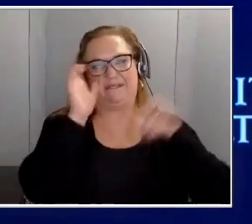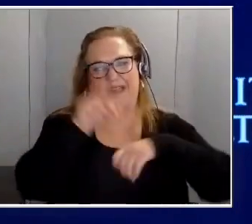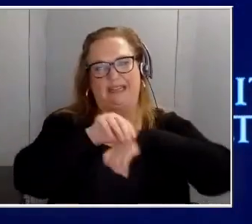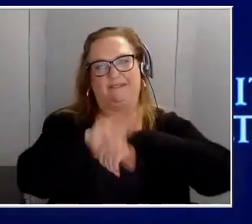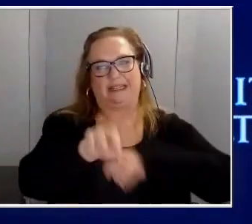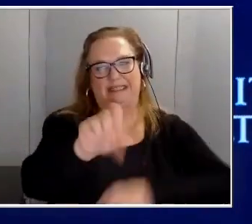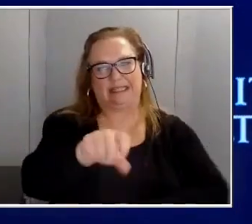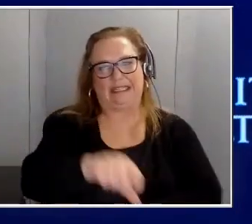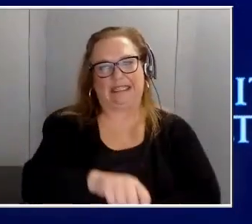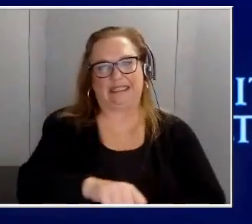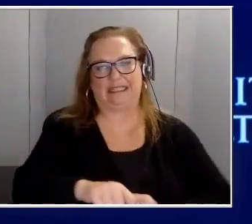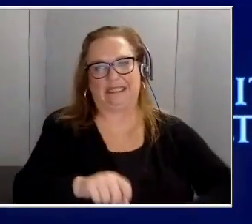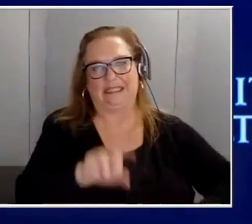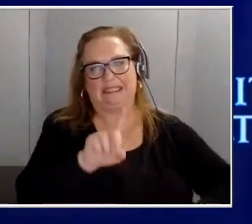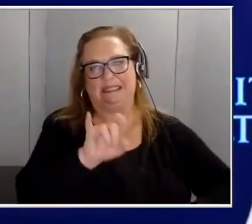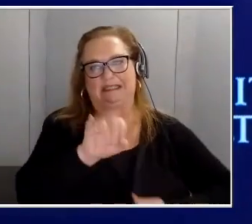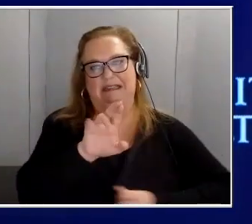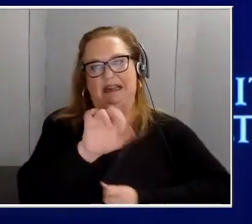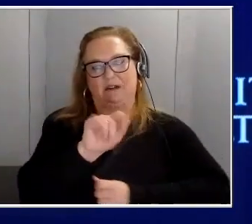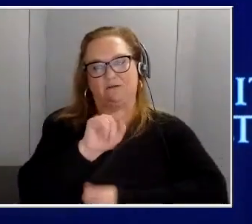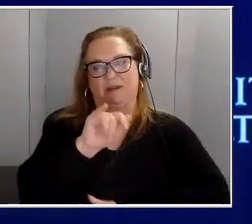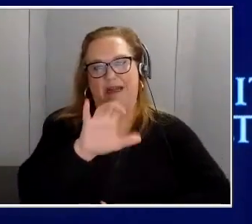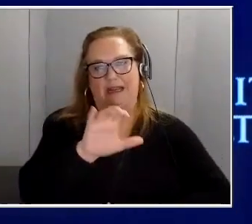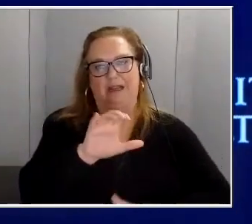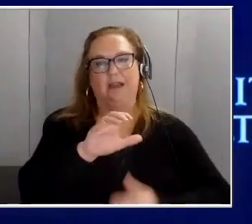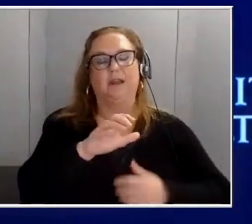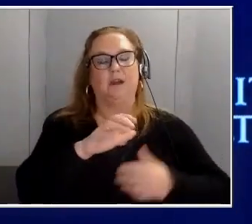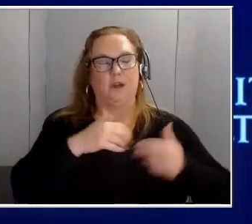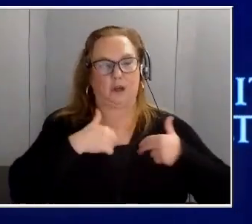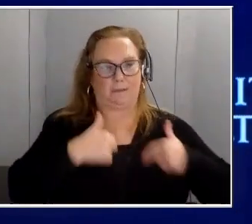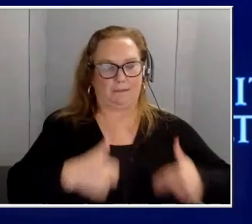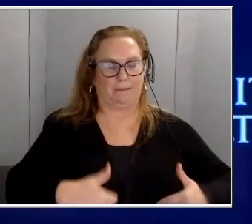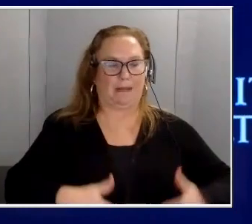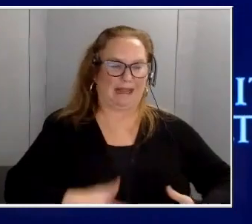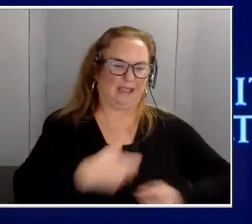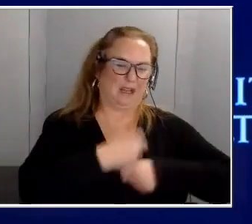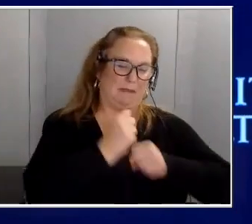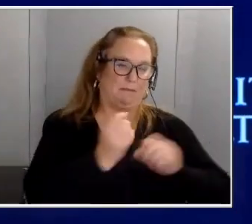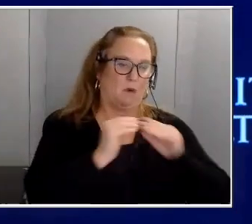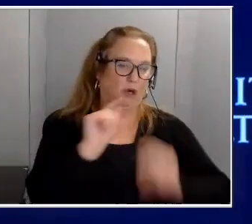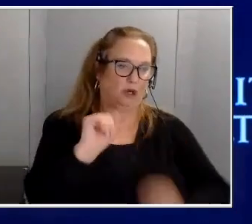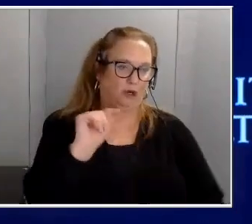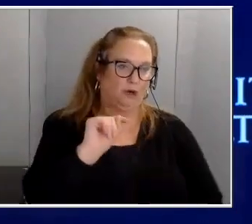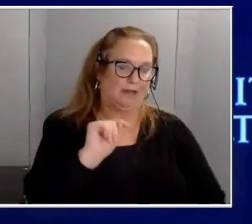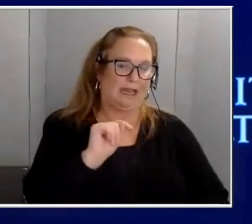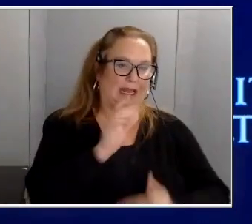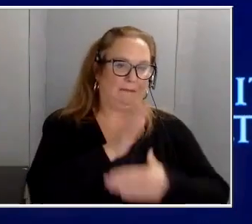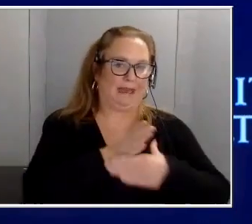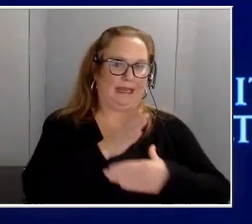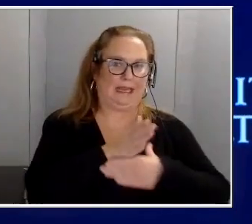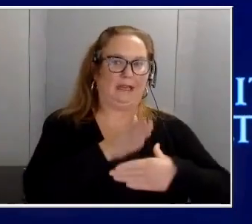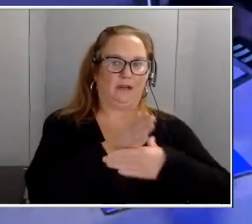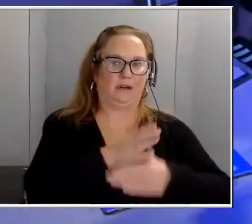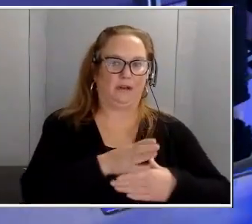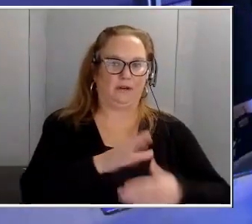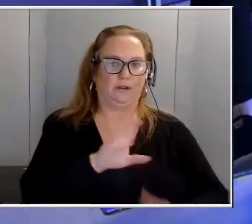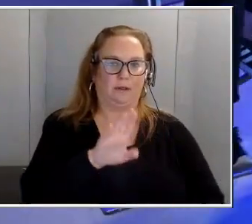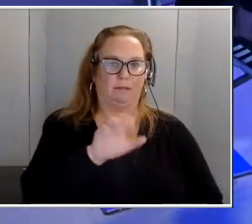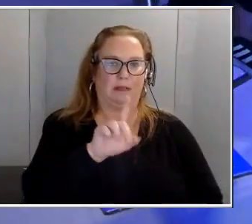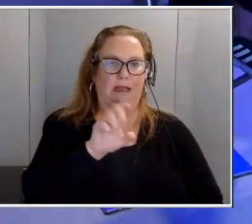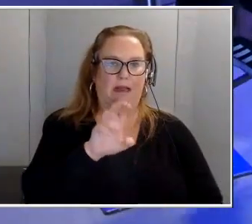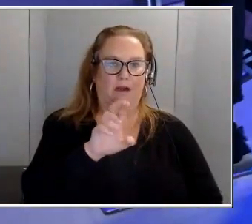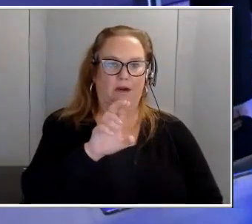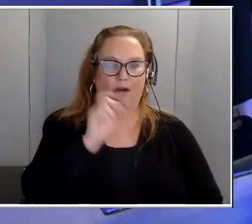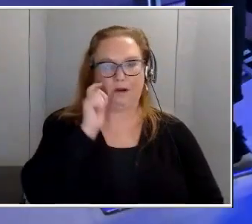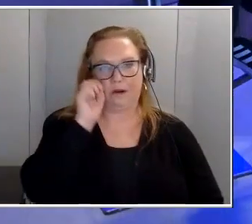It's diuretic. It's a diuretic, so your body's going to produce more urine, and it also can be irritative to the lining of the bladder. Now, that being said,